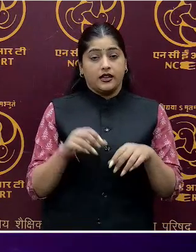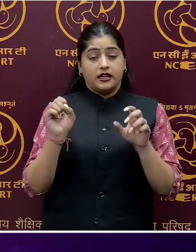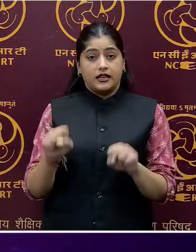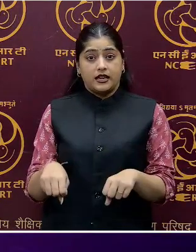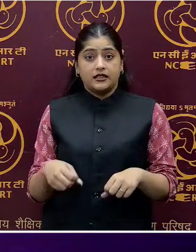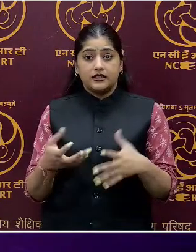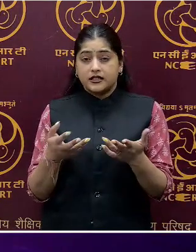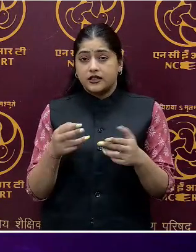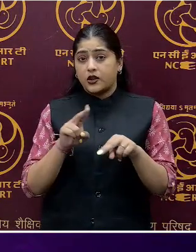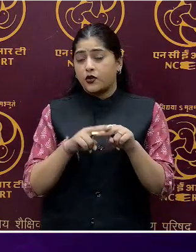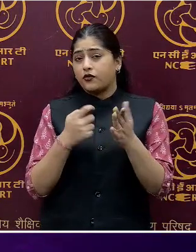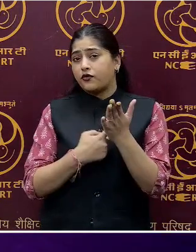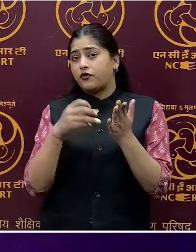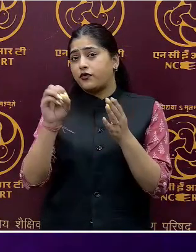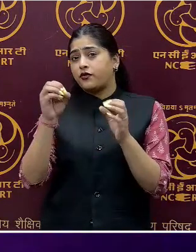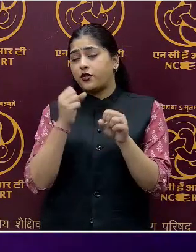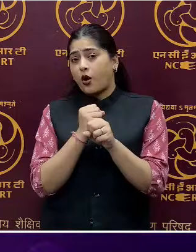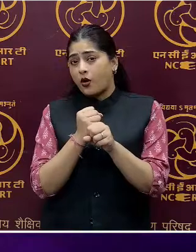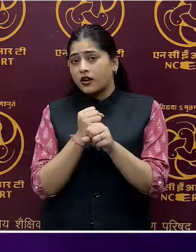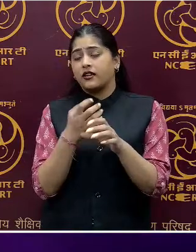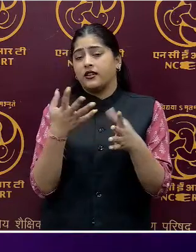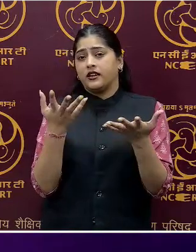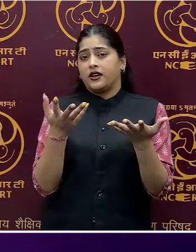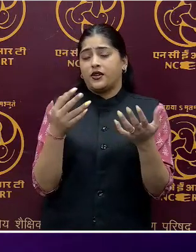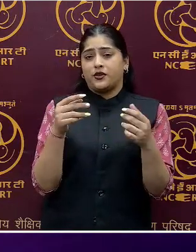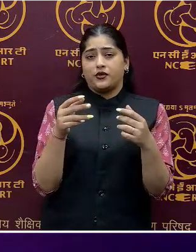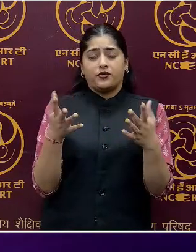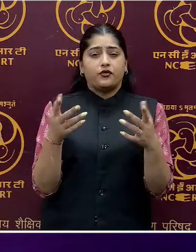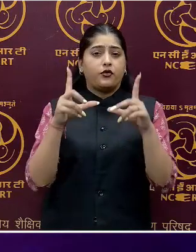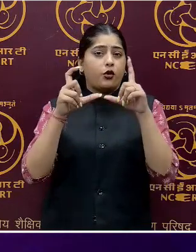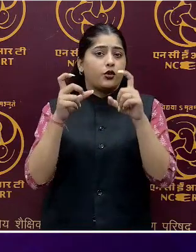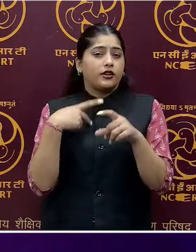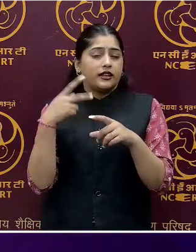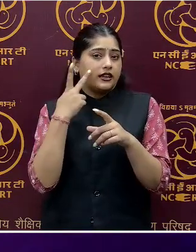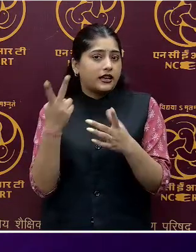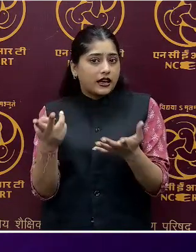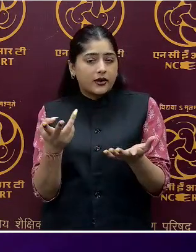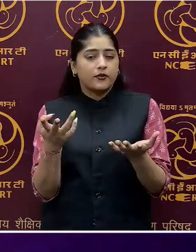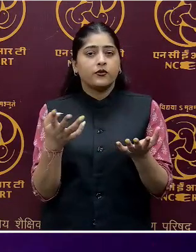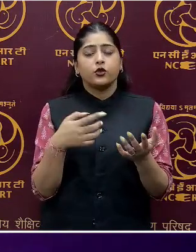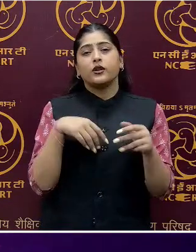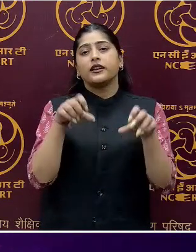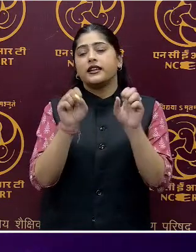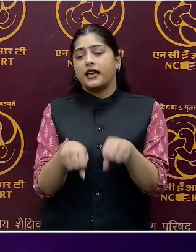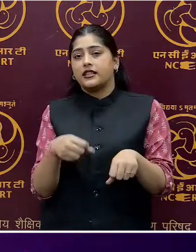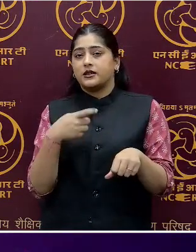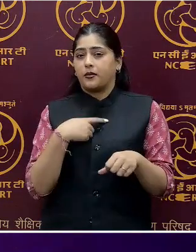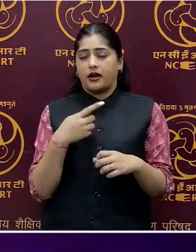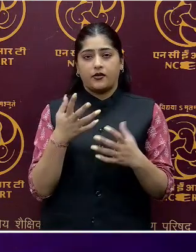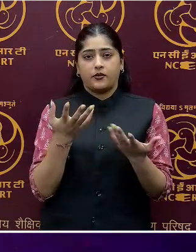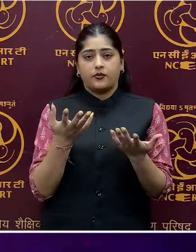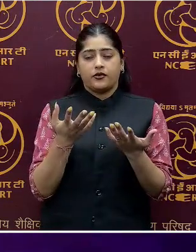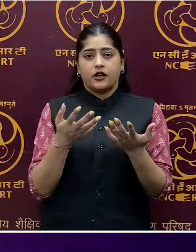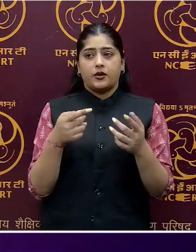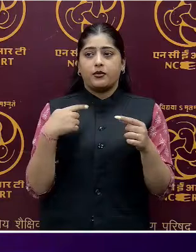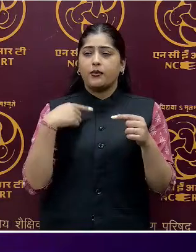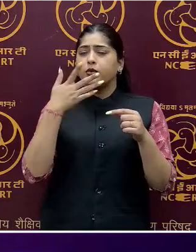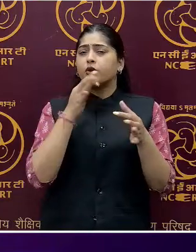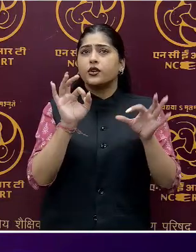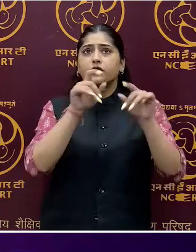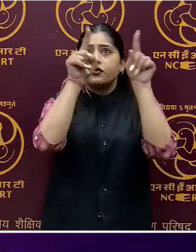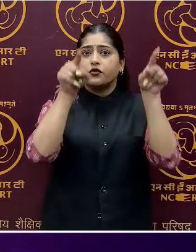of a frog. Yeah. So we have to use these words. So I can say it. I have a beautiful frame